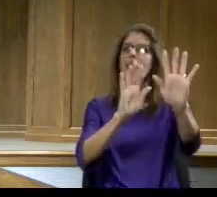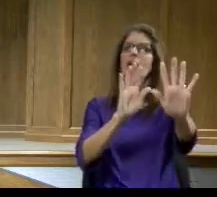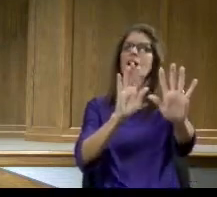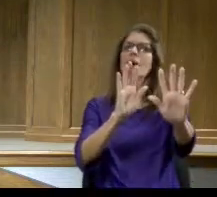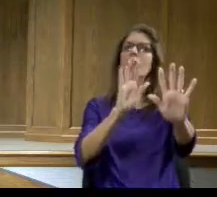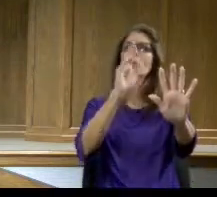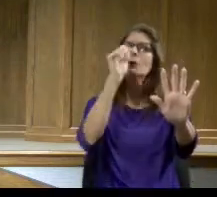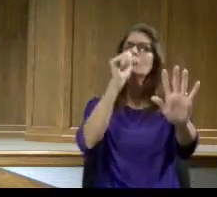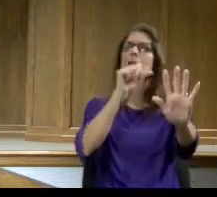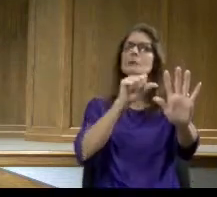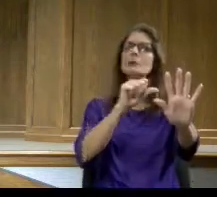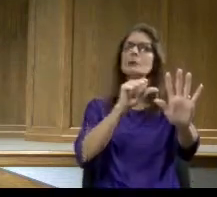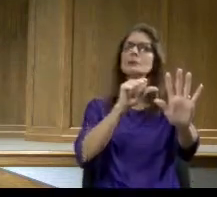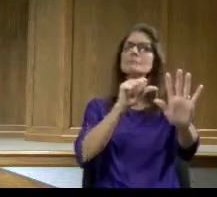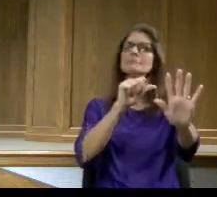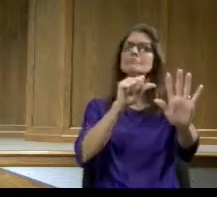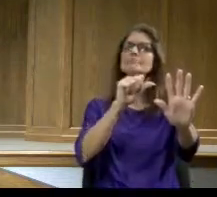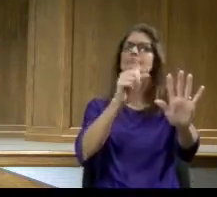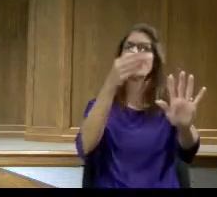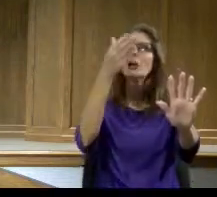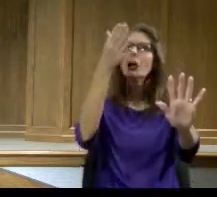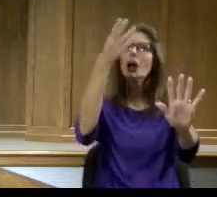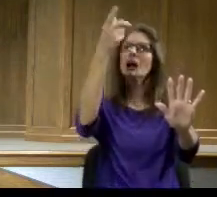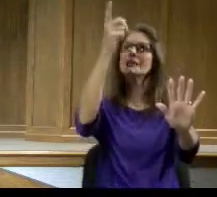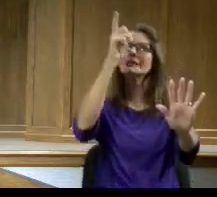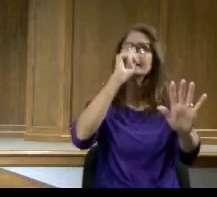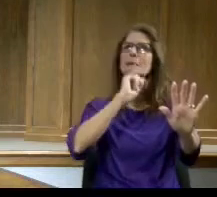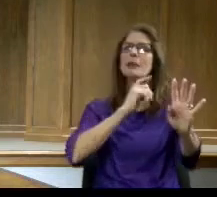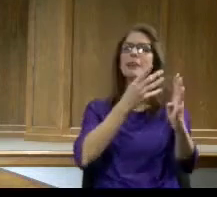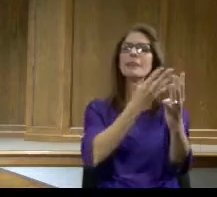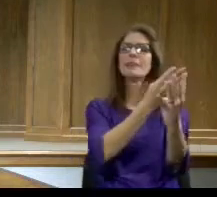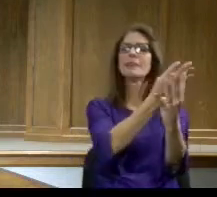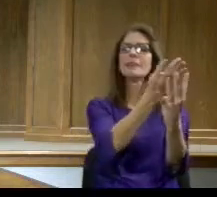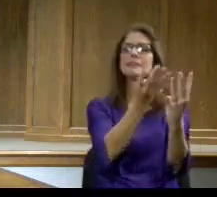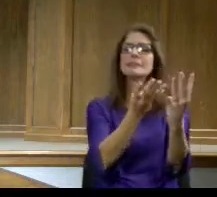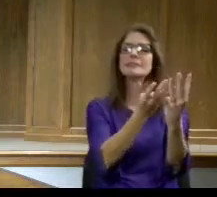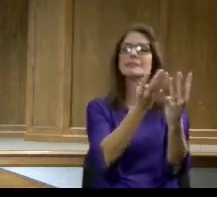that God has given us these gifts.